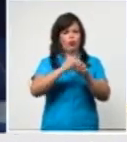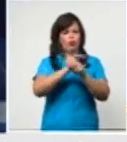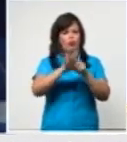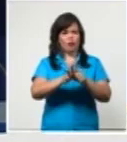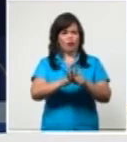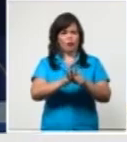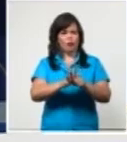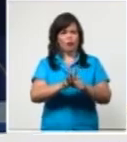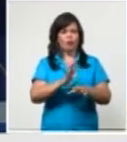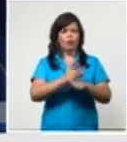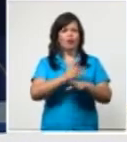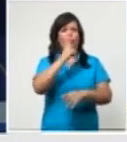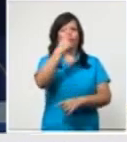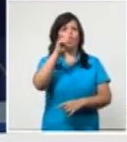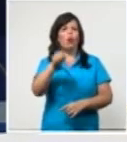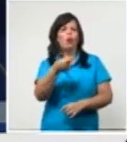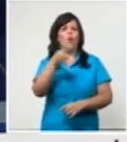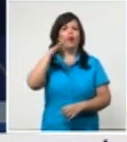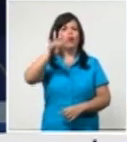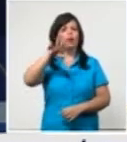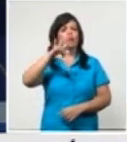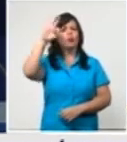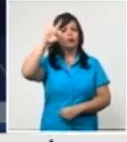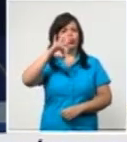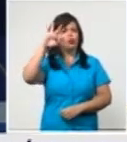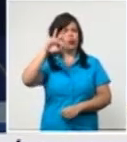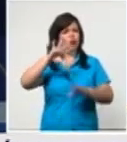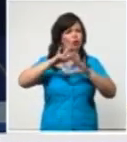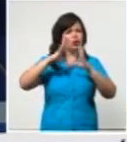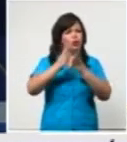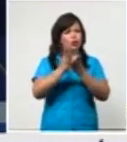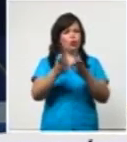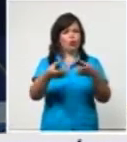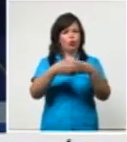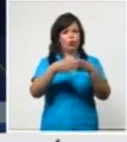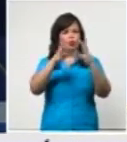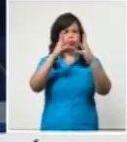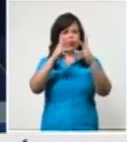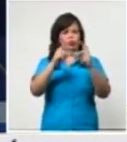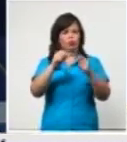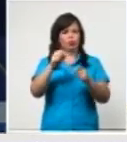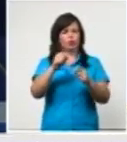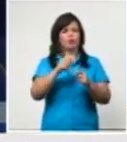2,325 patients have tested positive for COVID-19, which is